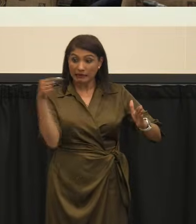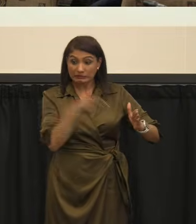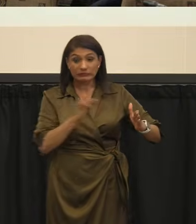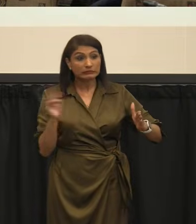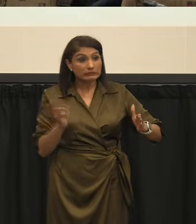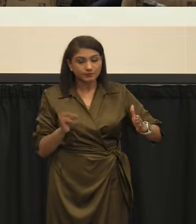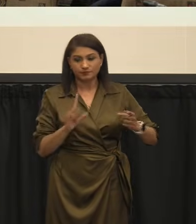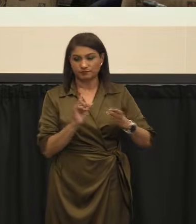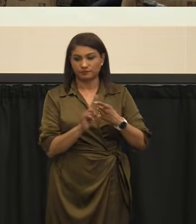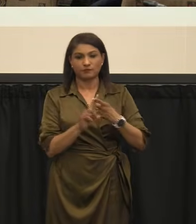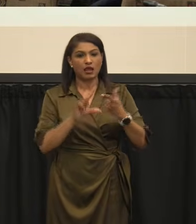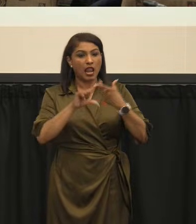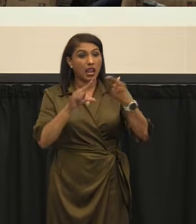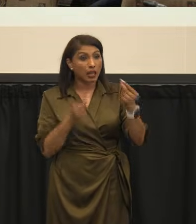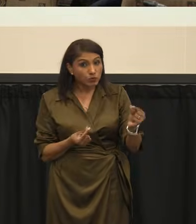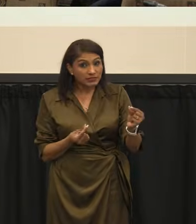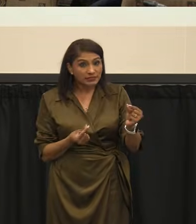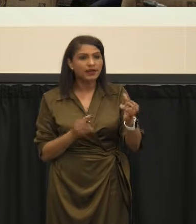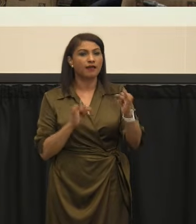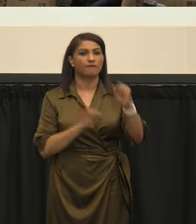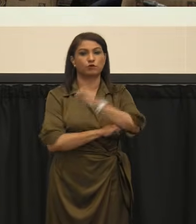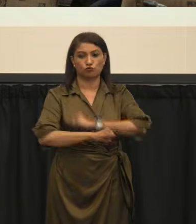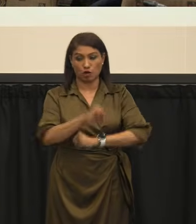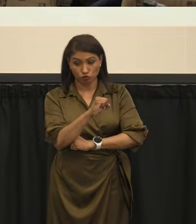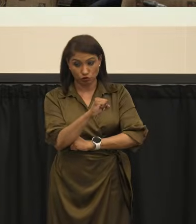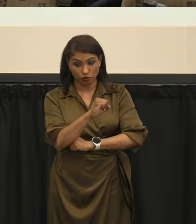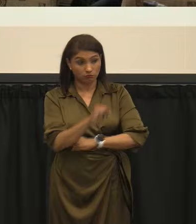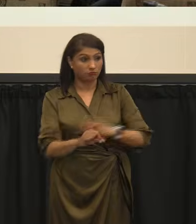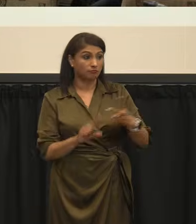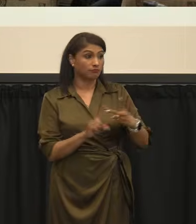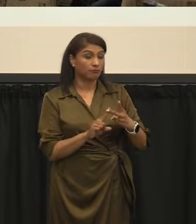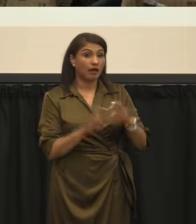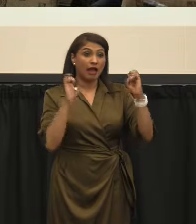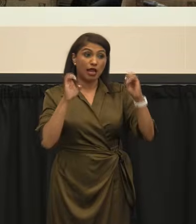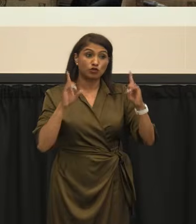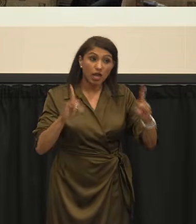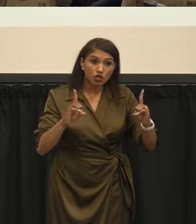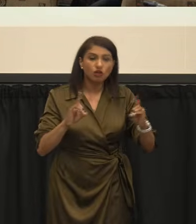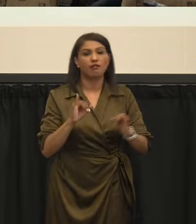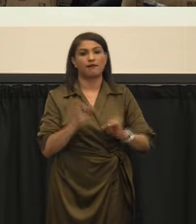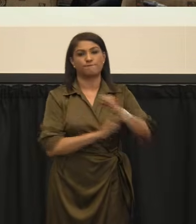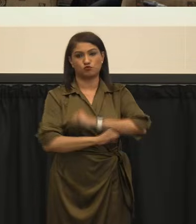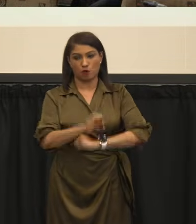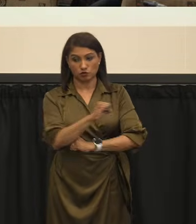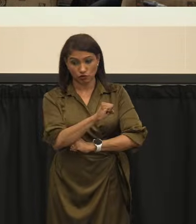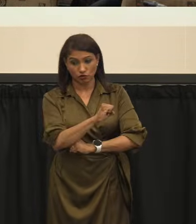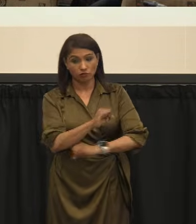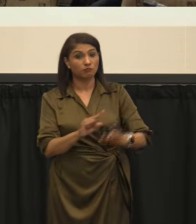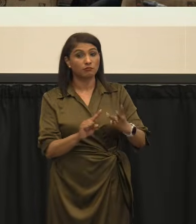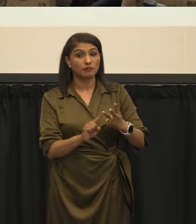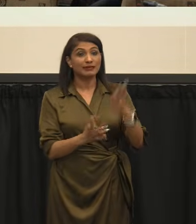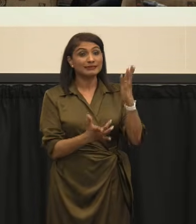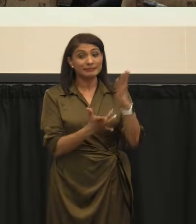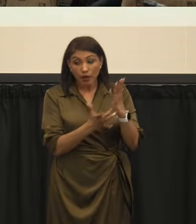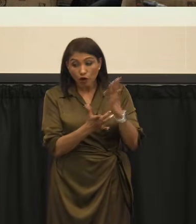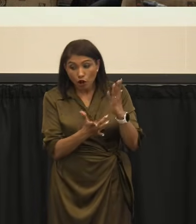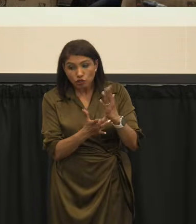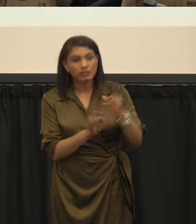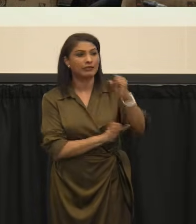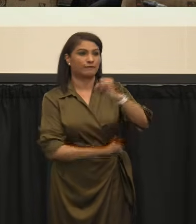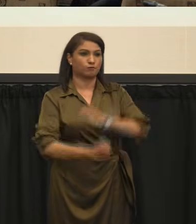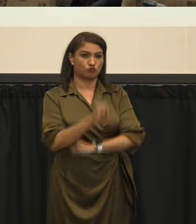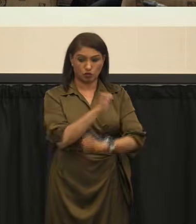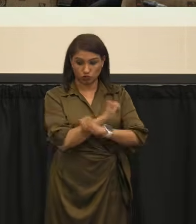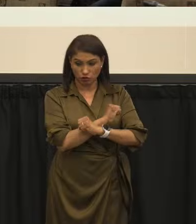So in conclusion, the SSL Sign Bank, it will be a linguistic infrastructure, an educational infrastructure,